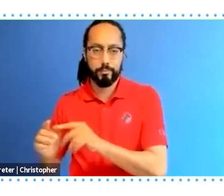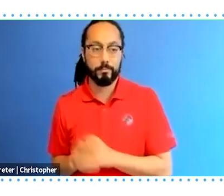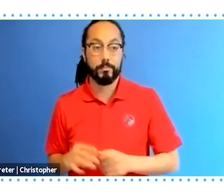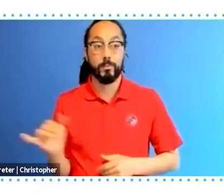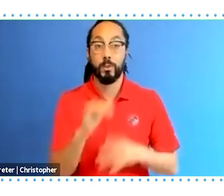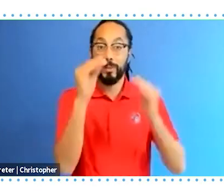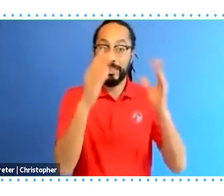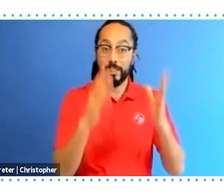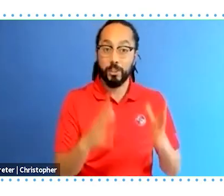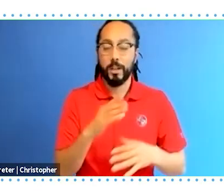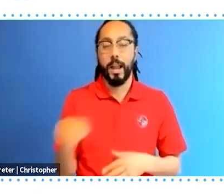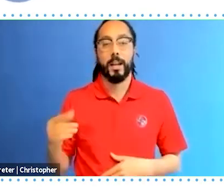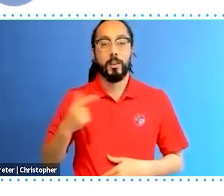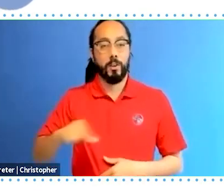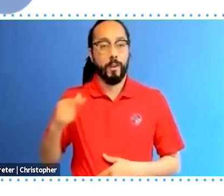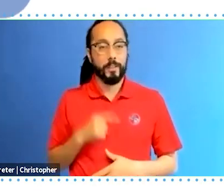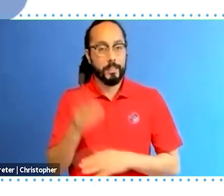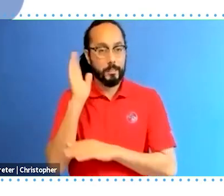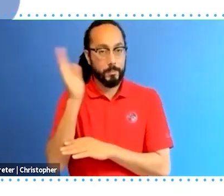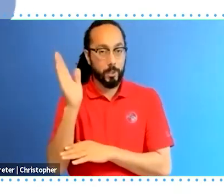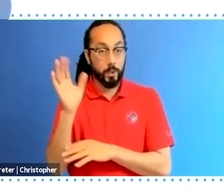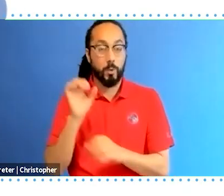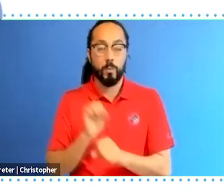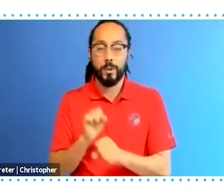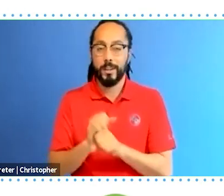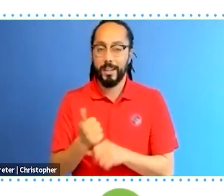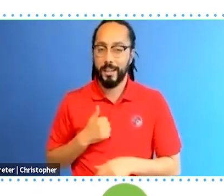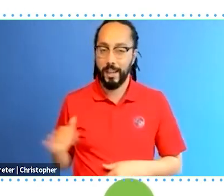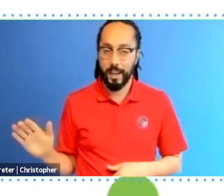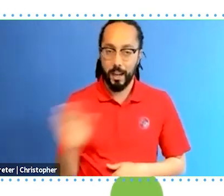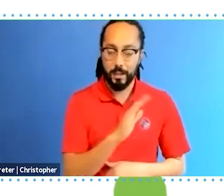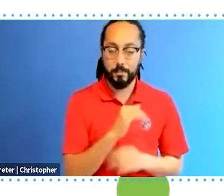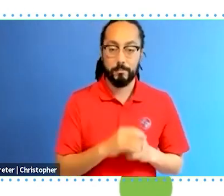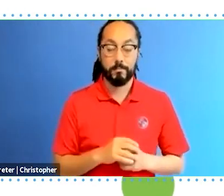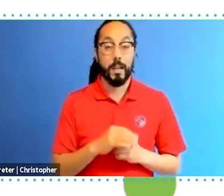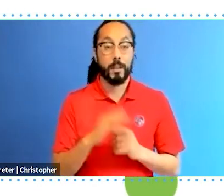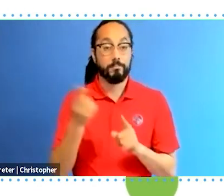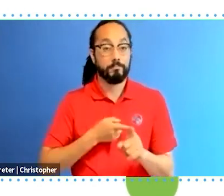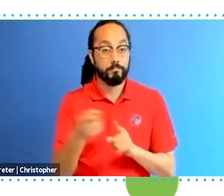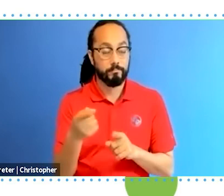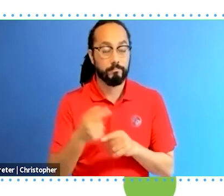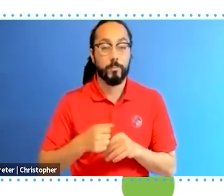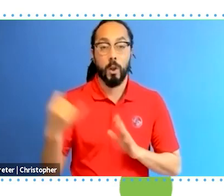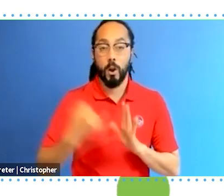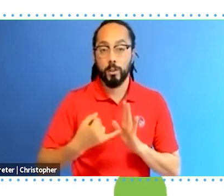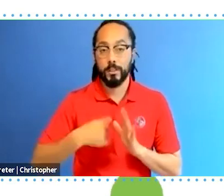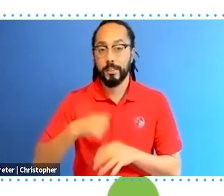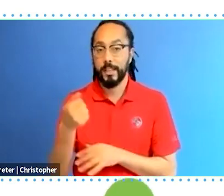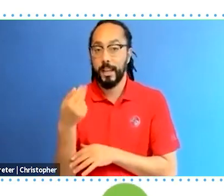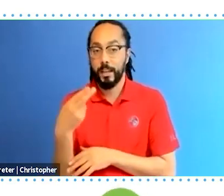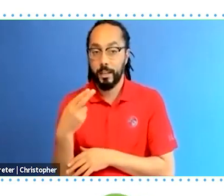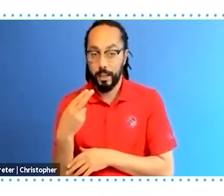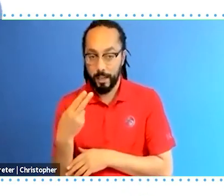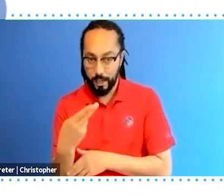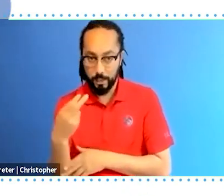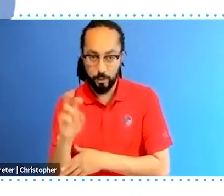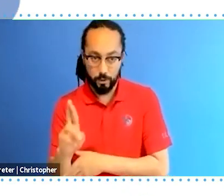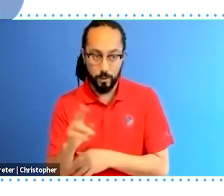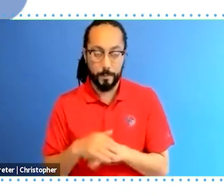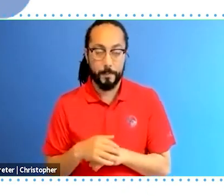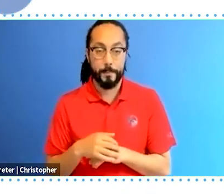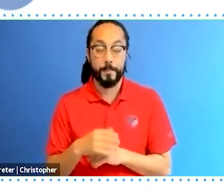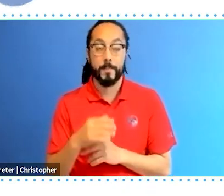conference speaker working across Canada with a unique specialization in arts HR and one of the co-founders of the